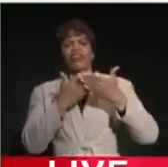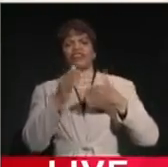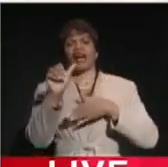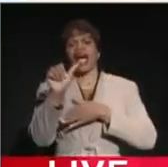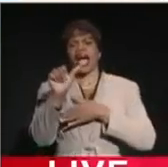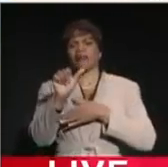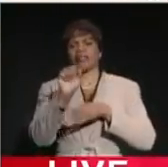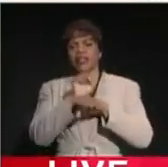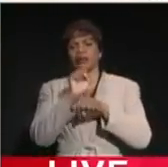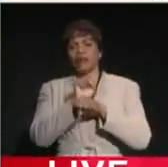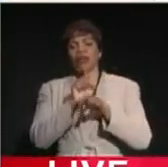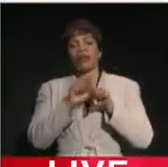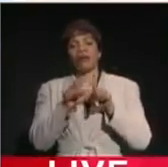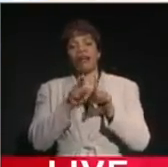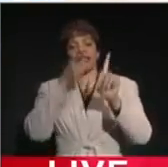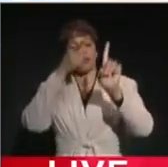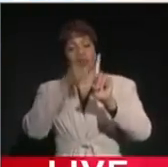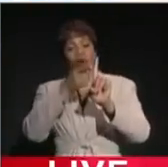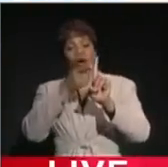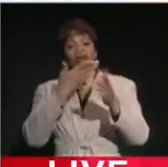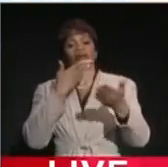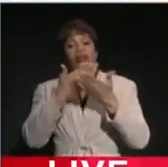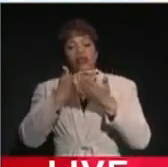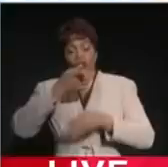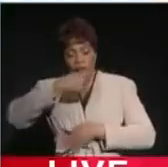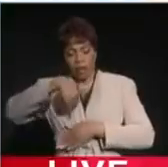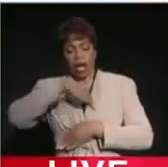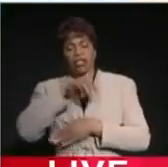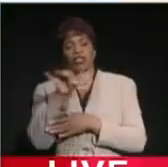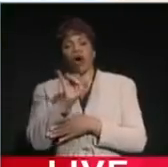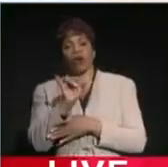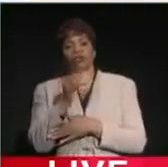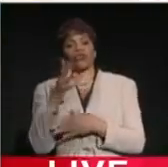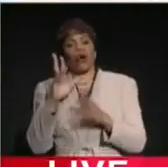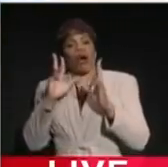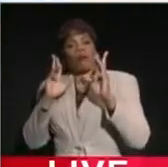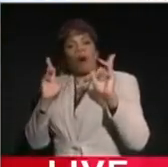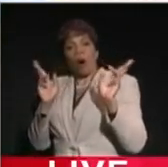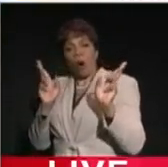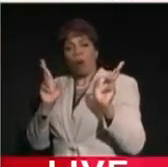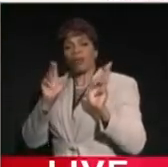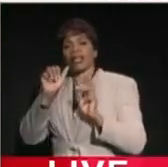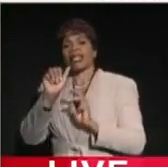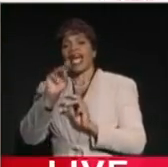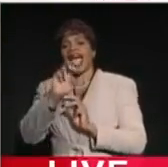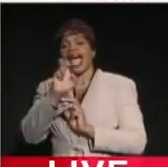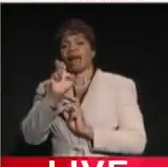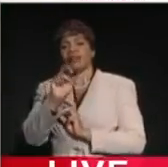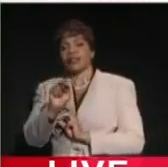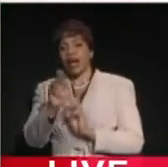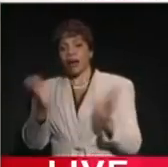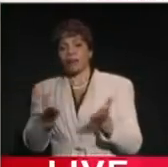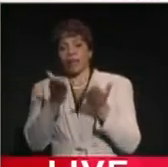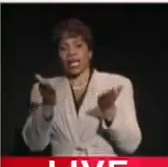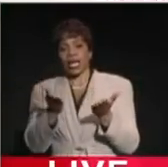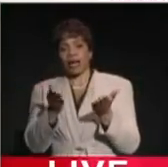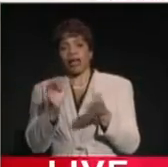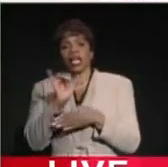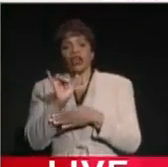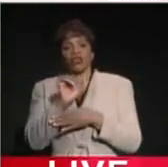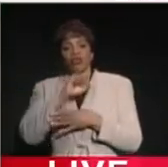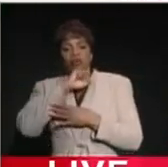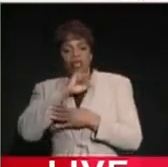is they'll be good for all of us. So I hope we get Amazon, but I want to get them on the right terms. I also would have loved to have gotten Amazon when it started. We